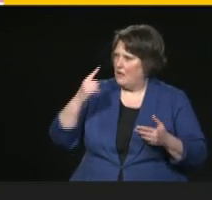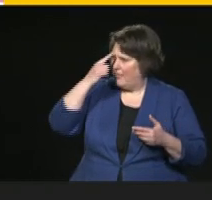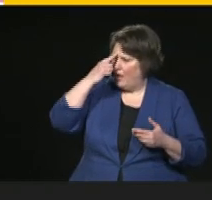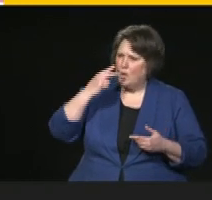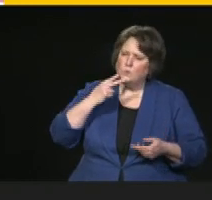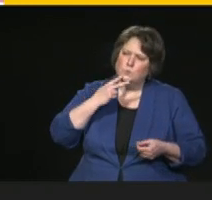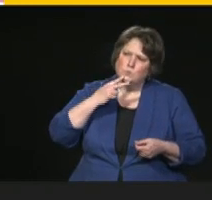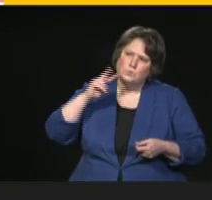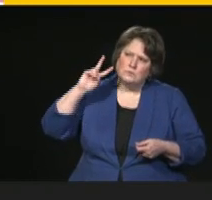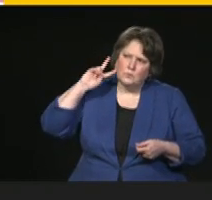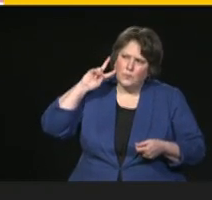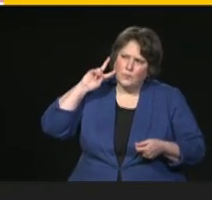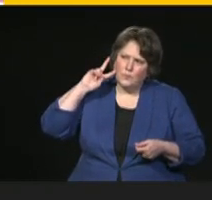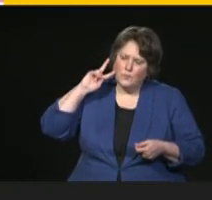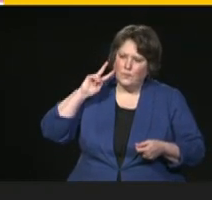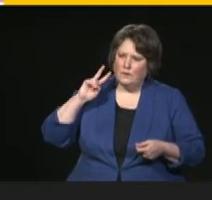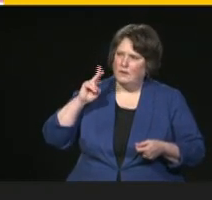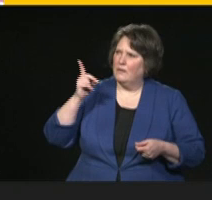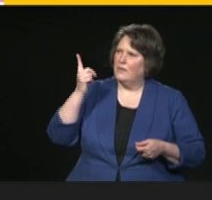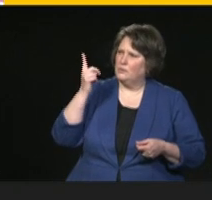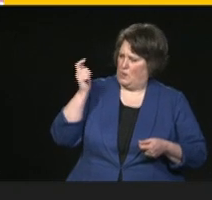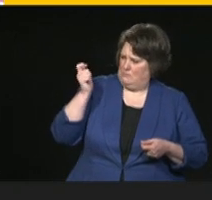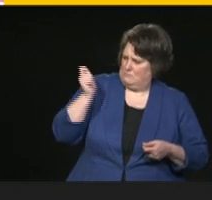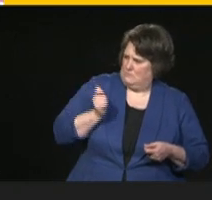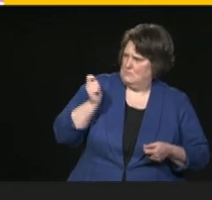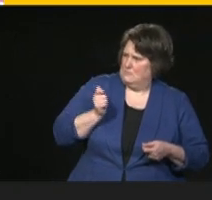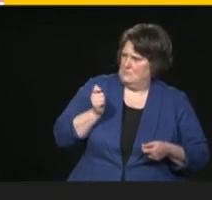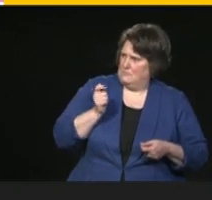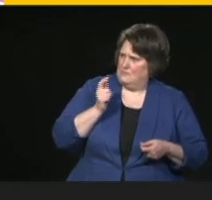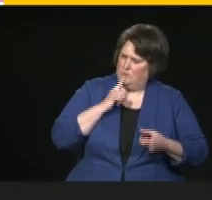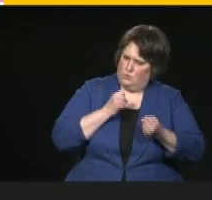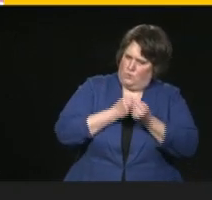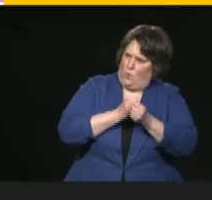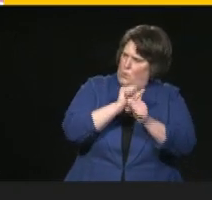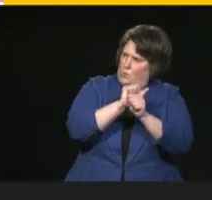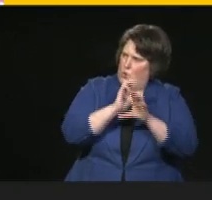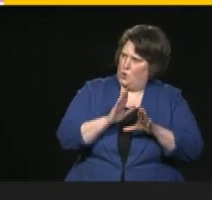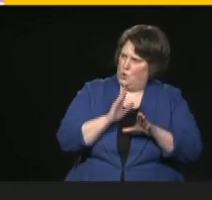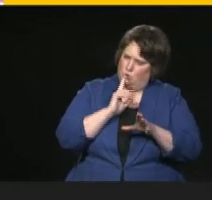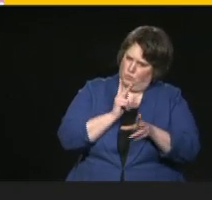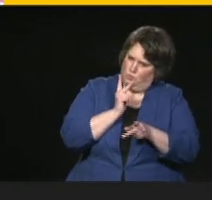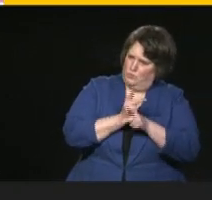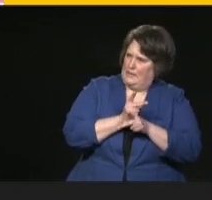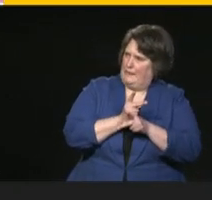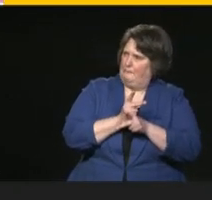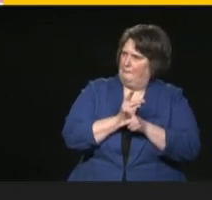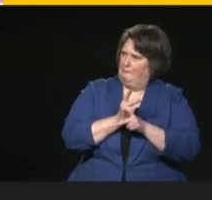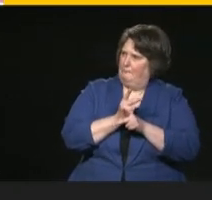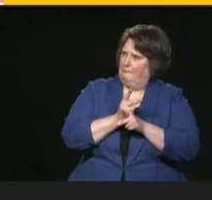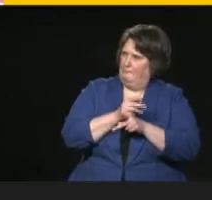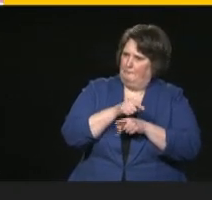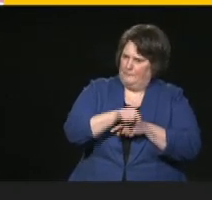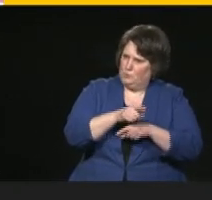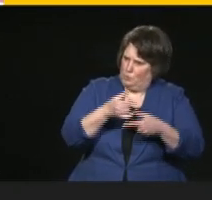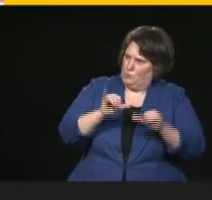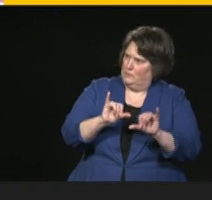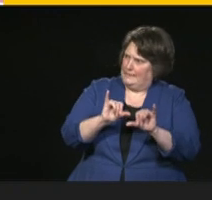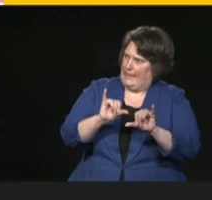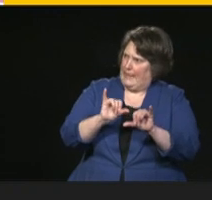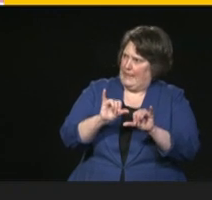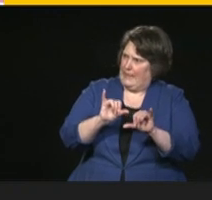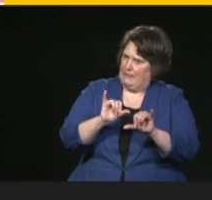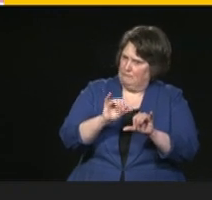would help workers to keep their link to employers. How come we need to announce